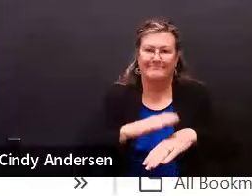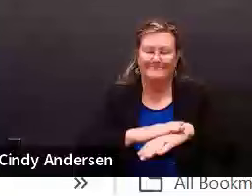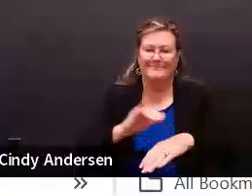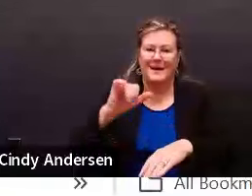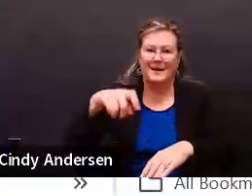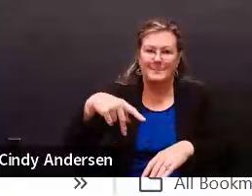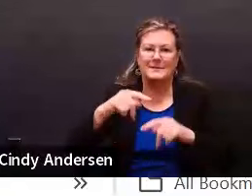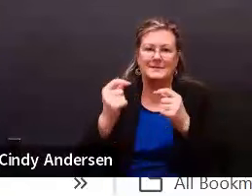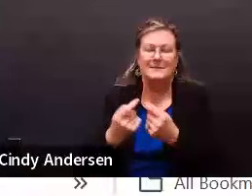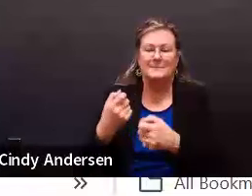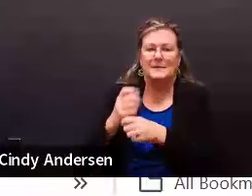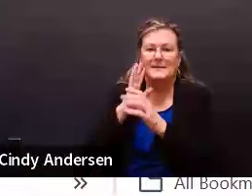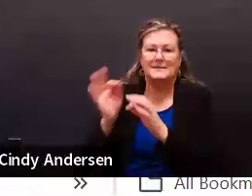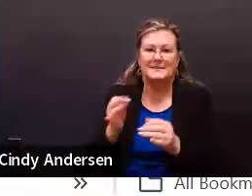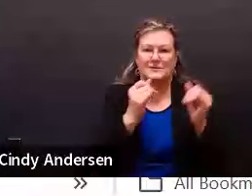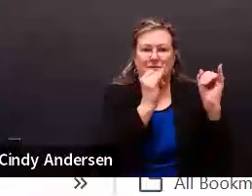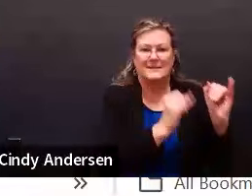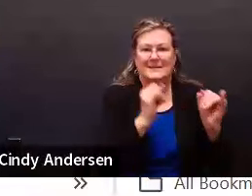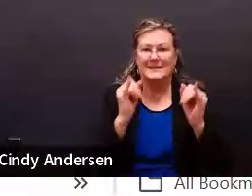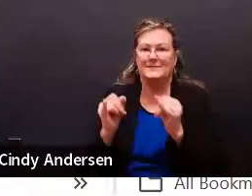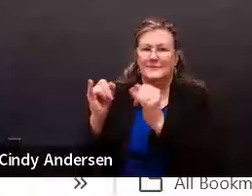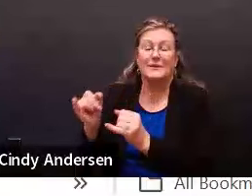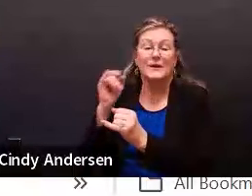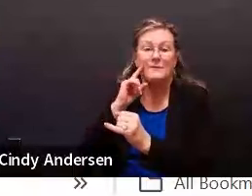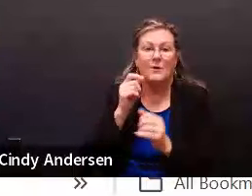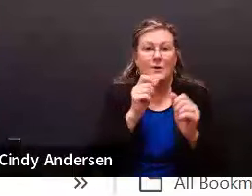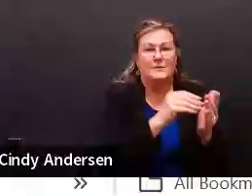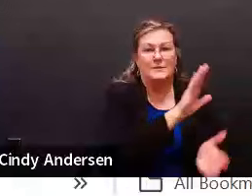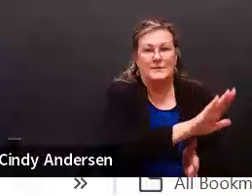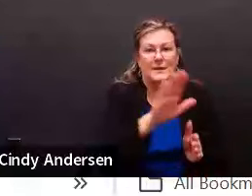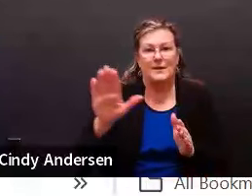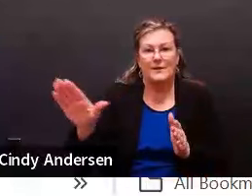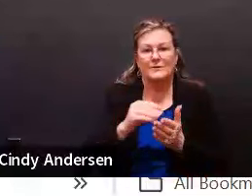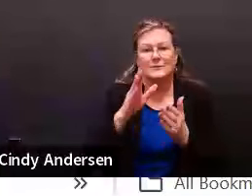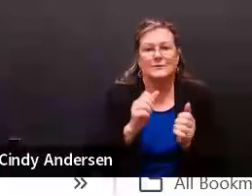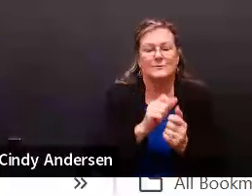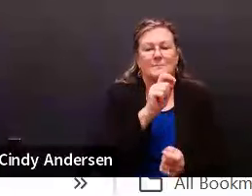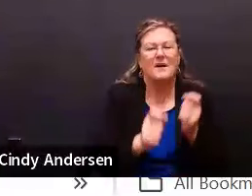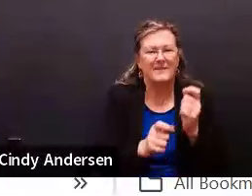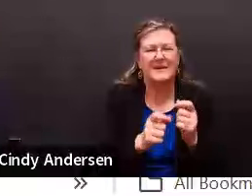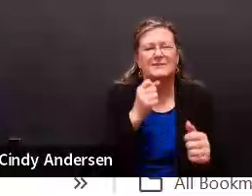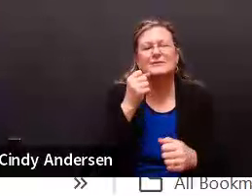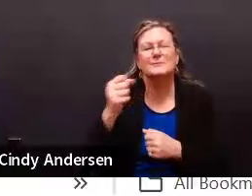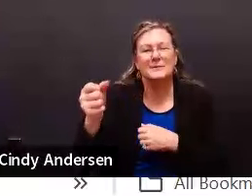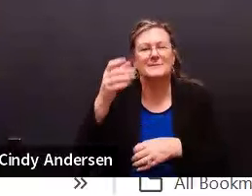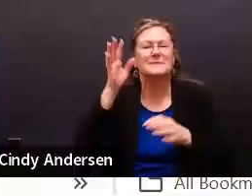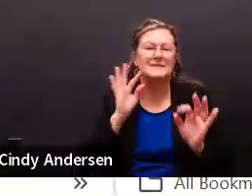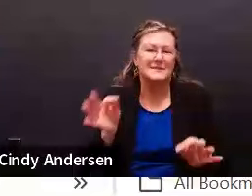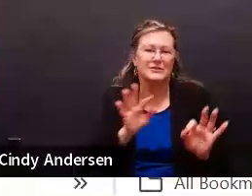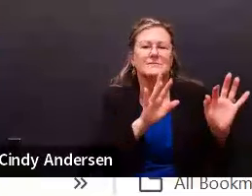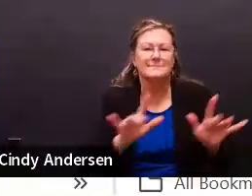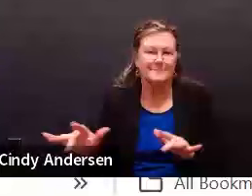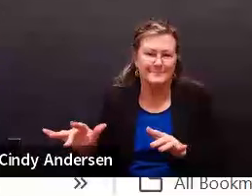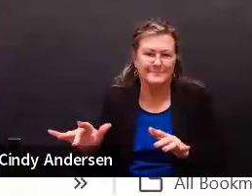teams make decisions individually for students when it comes to modifications, you know, placement decisions, right? All of